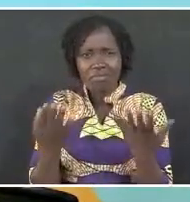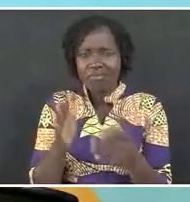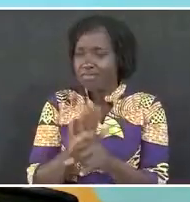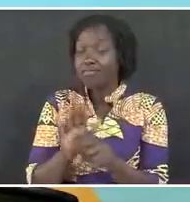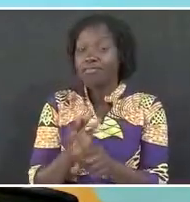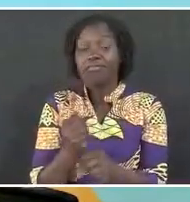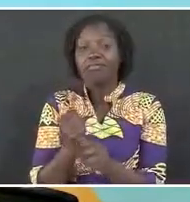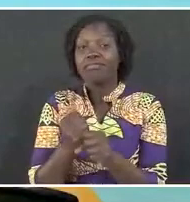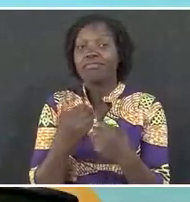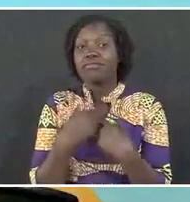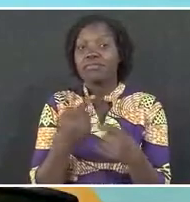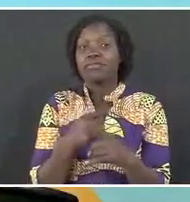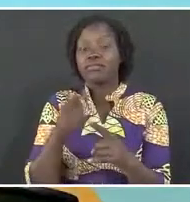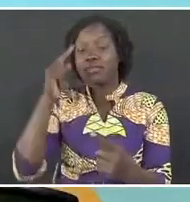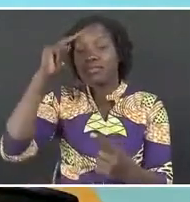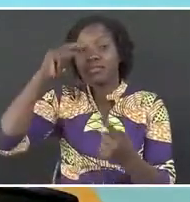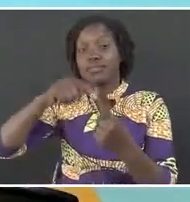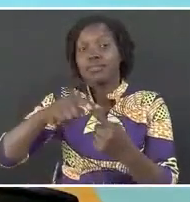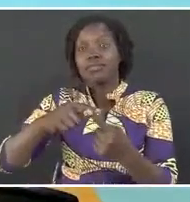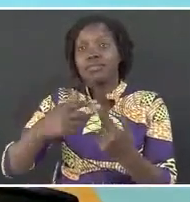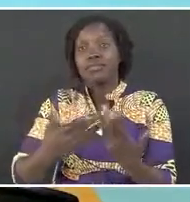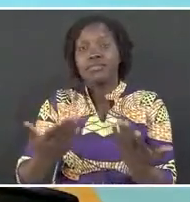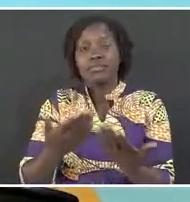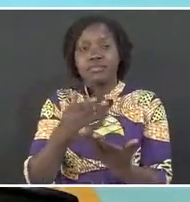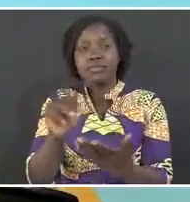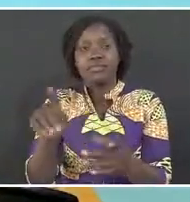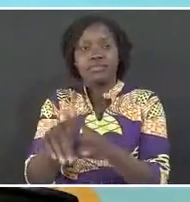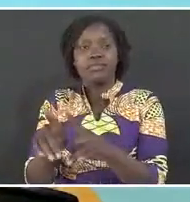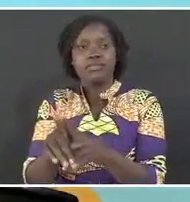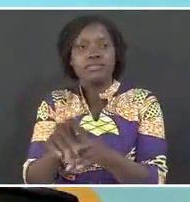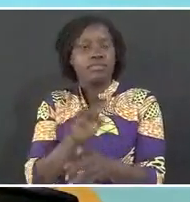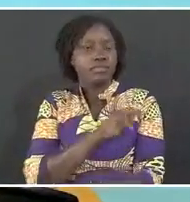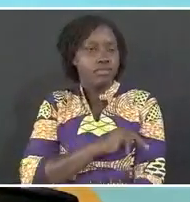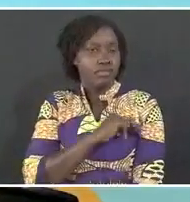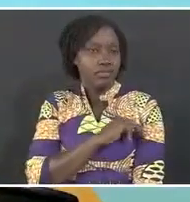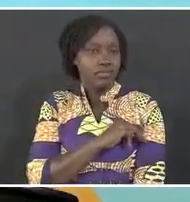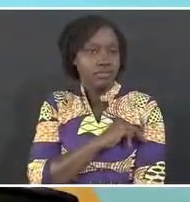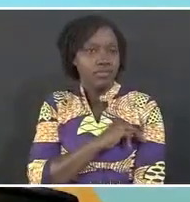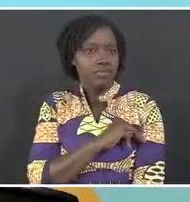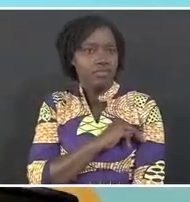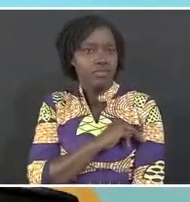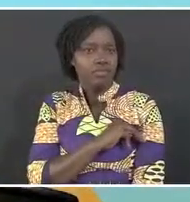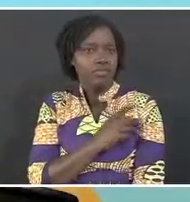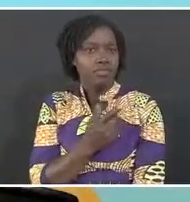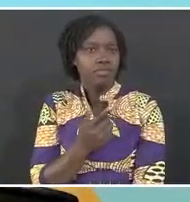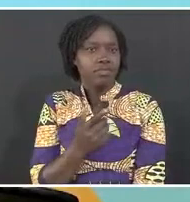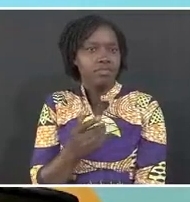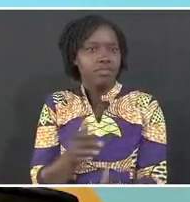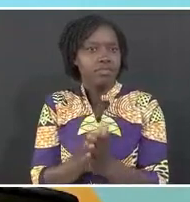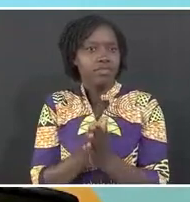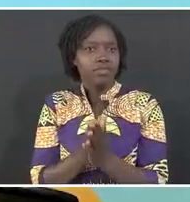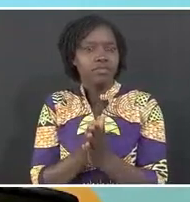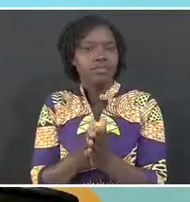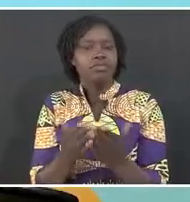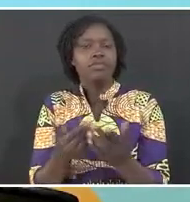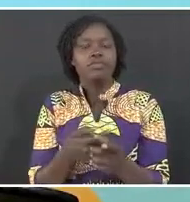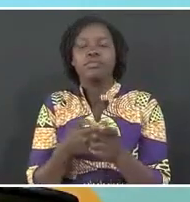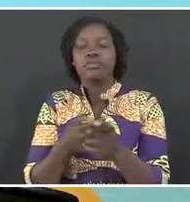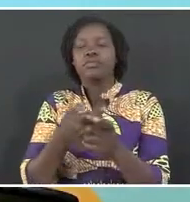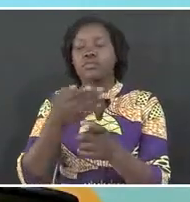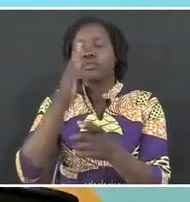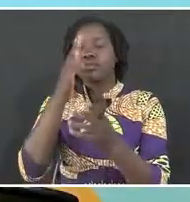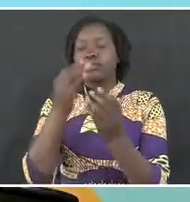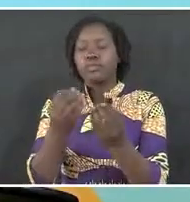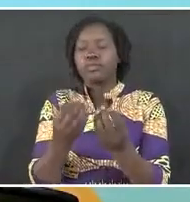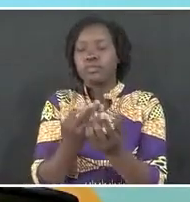to do. But the main thing for them also is mission. with the gifts God has given